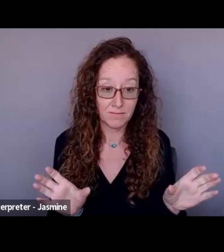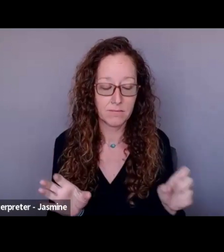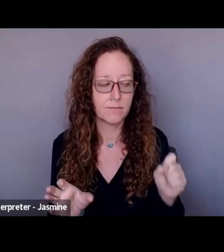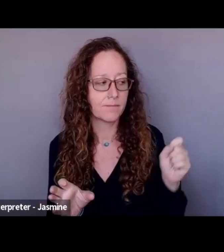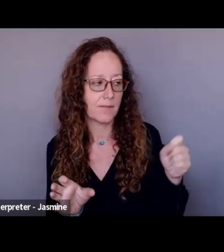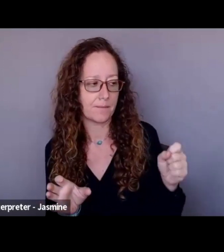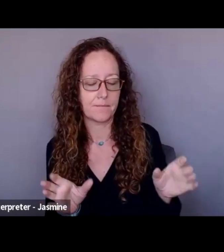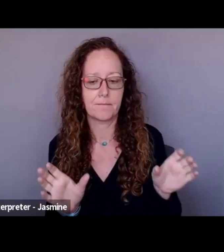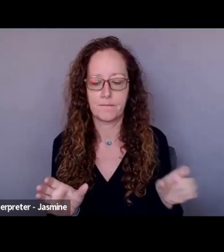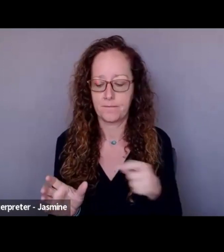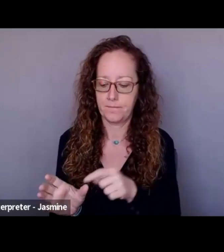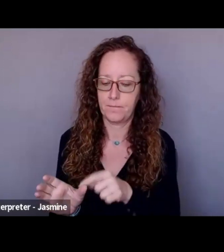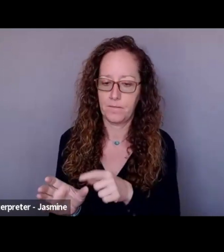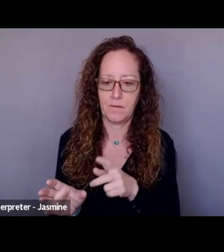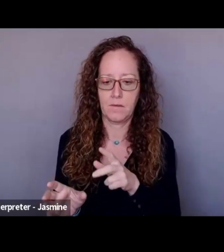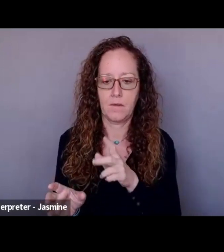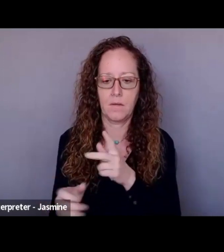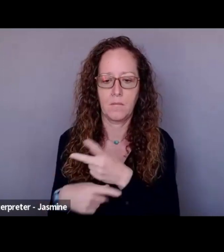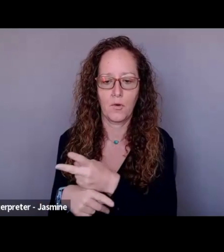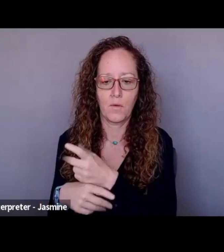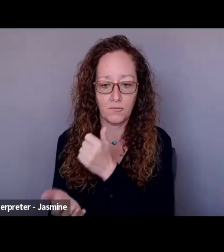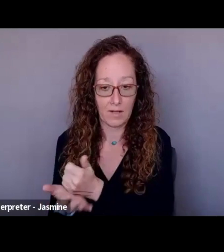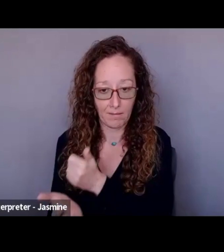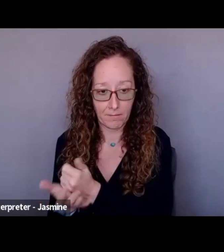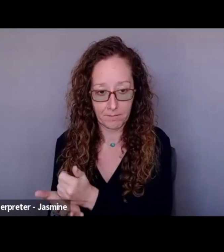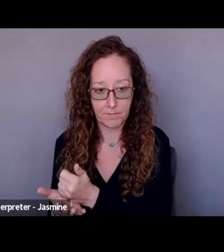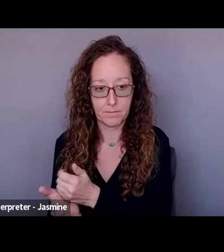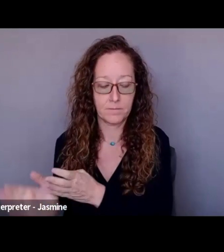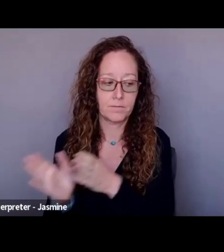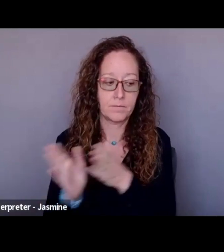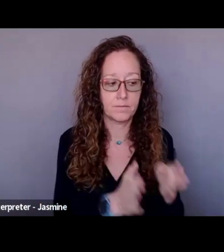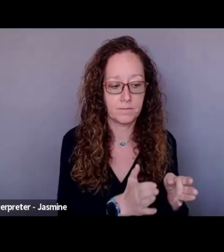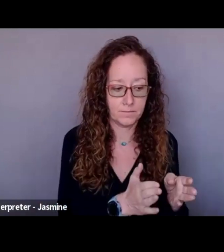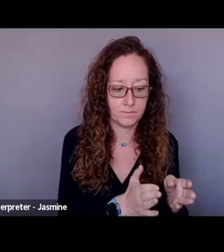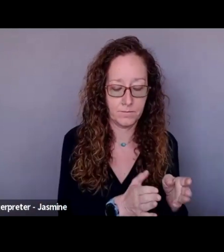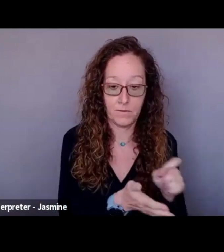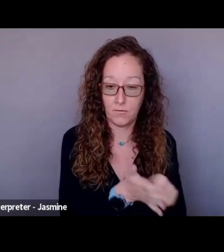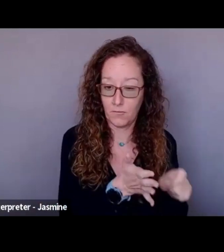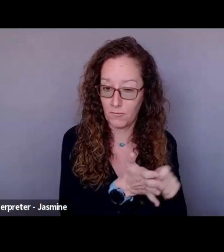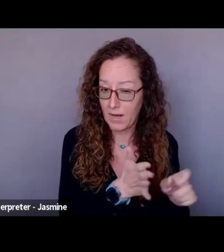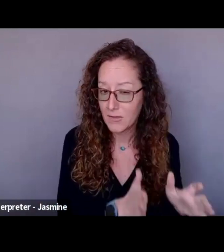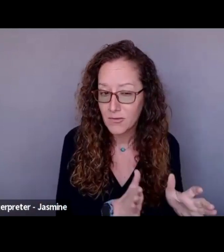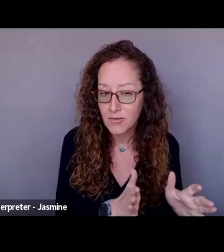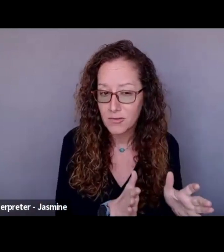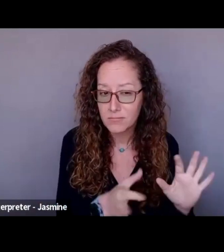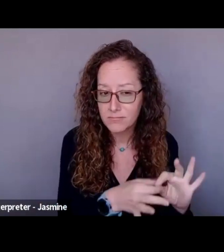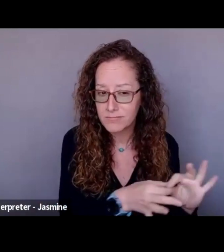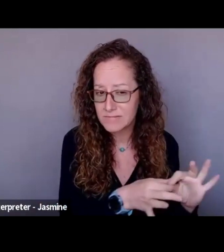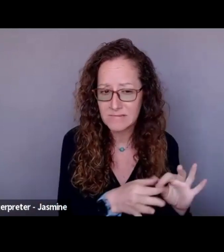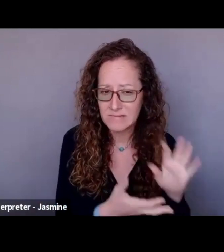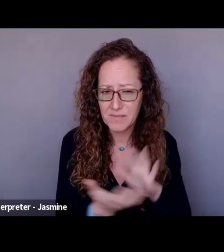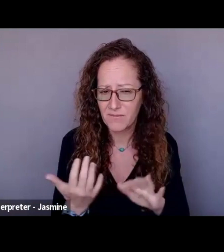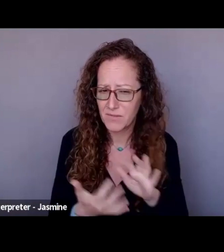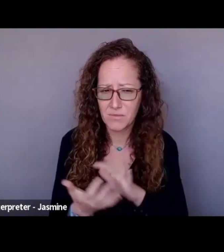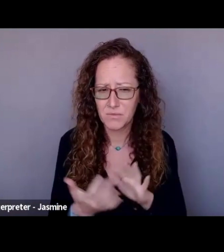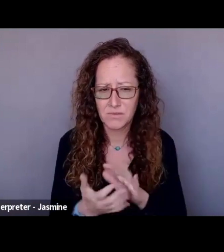that's on as a production help and is one that's on with the writer or with the, yeah, I'm kind of confused because